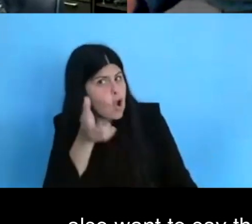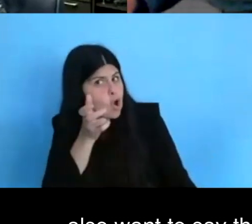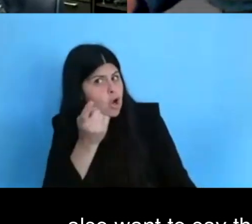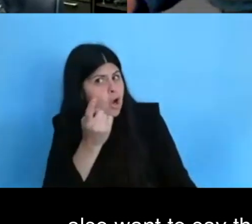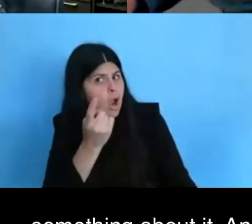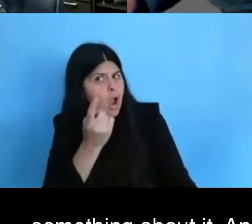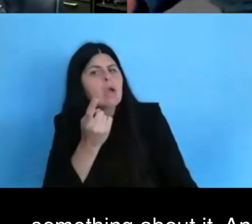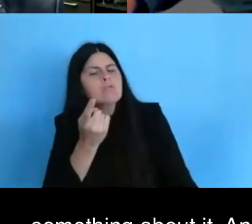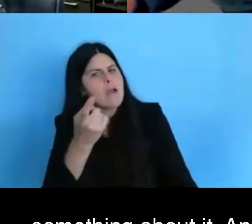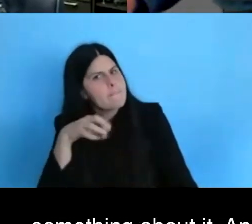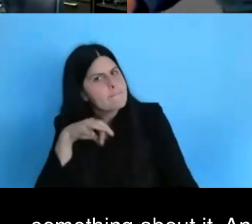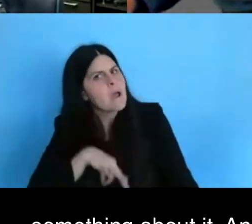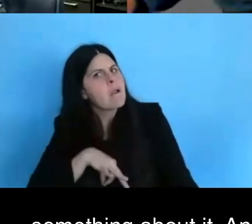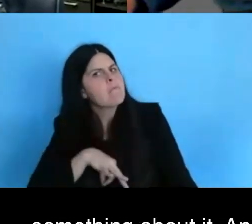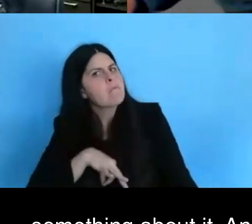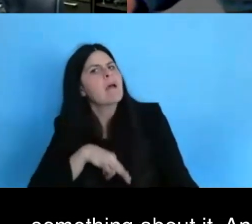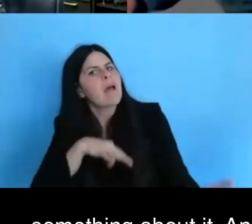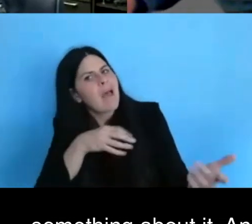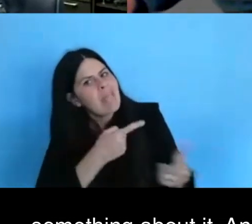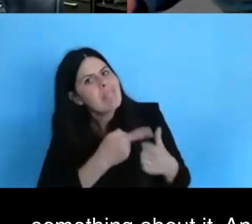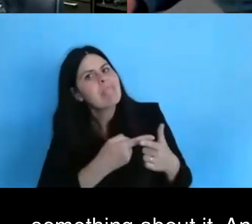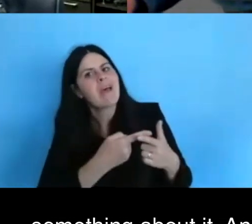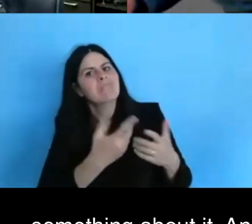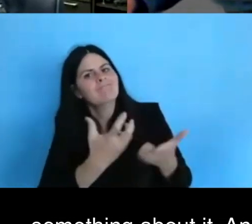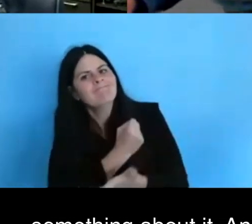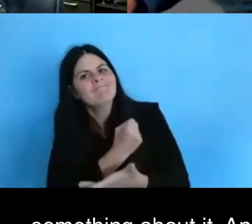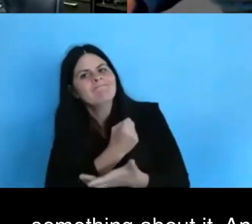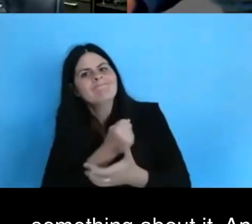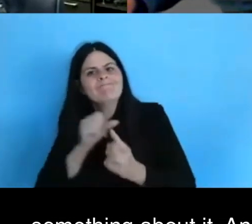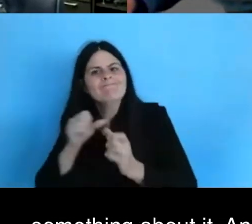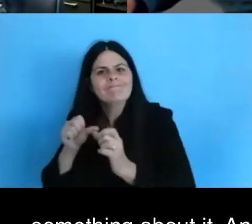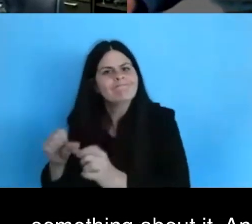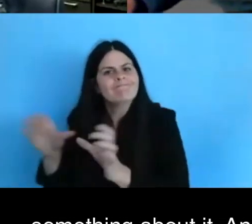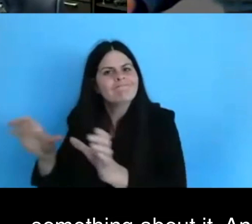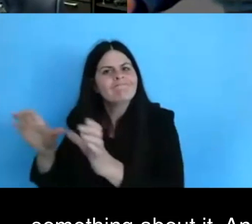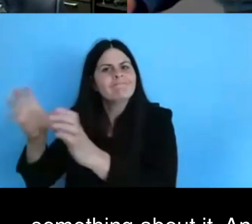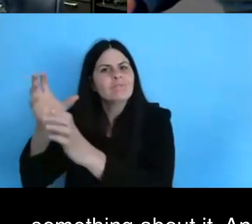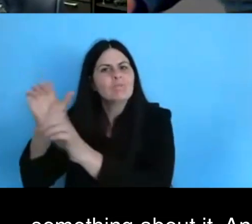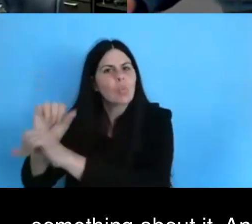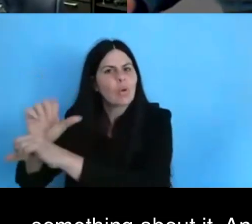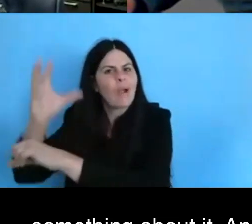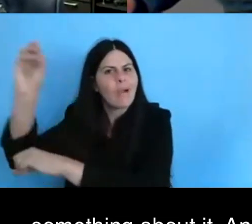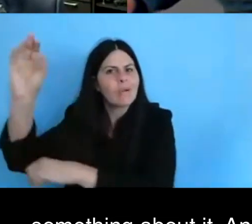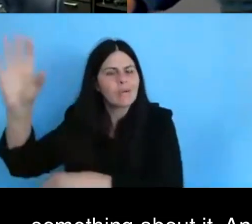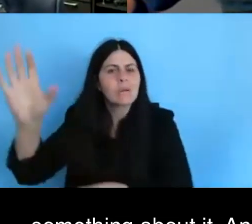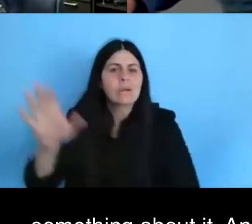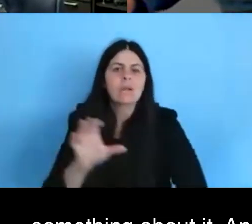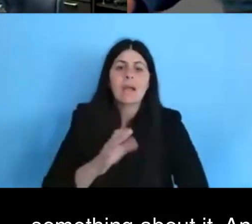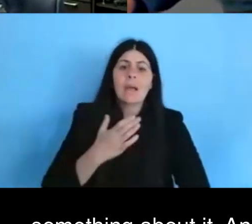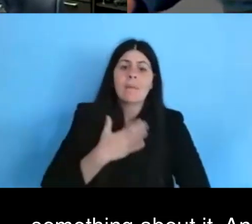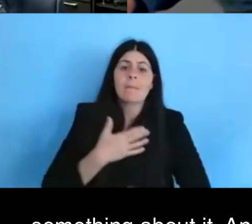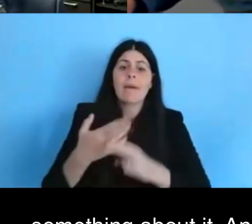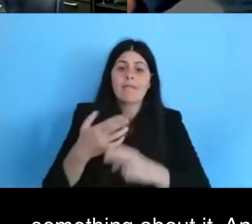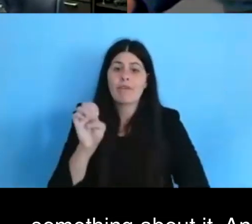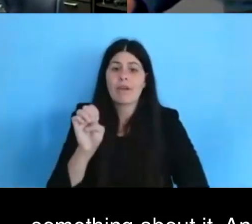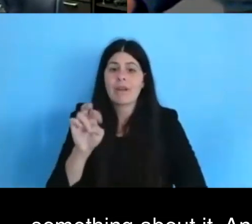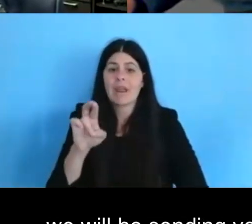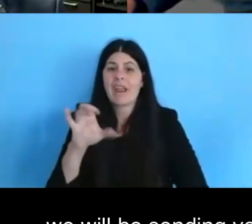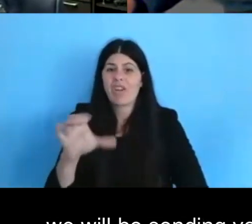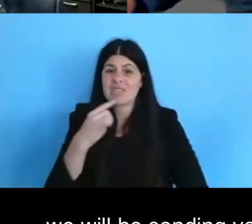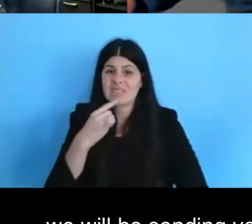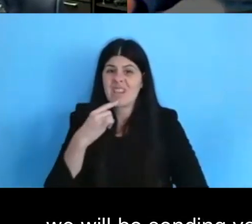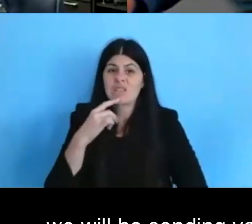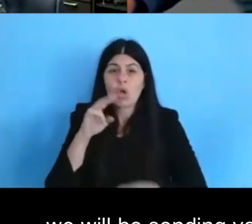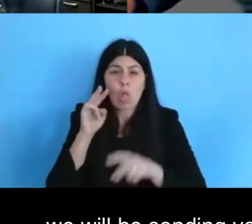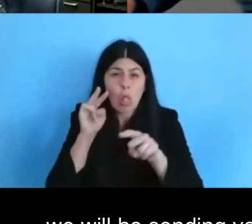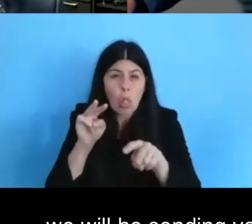and do something about it. And as my friend and colleague Eric Escher has said, please watch your inboxes, because we